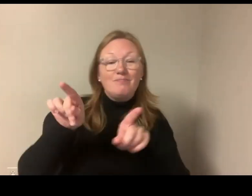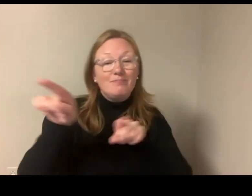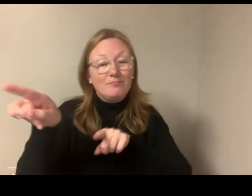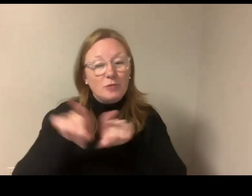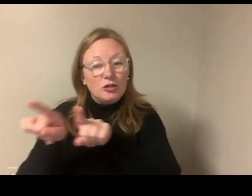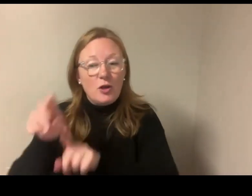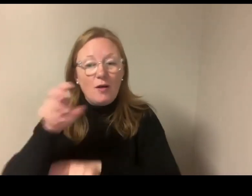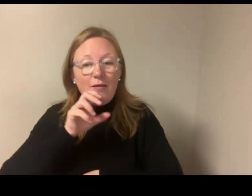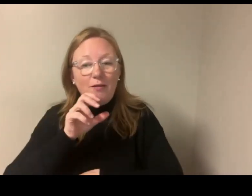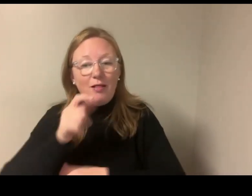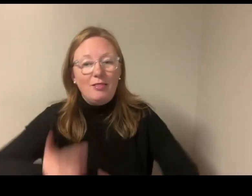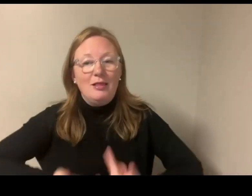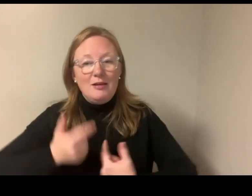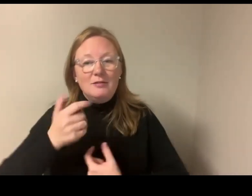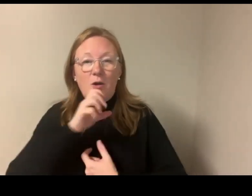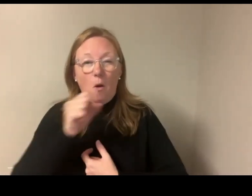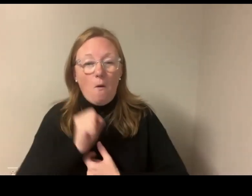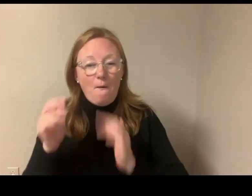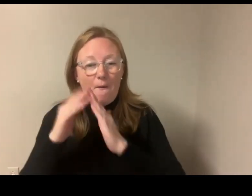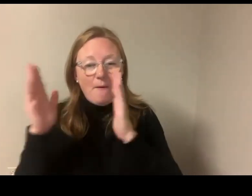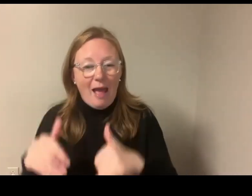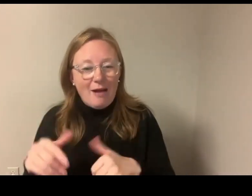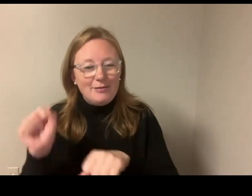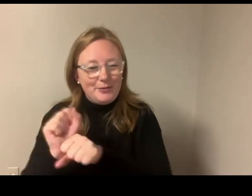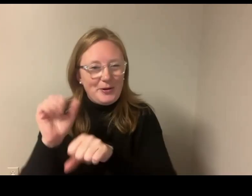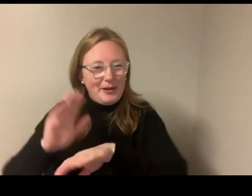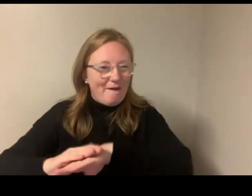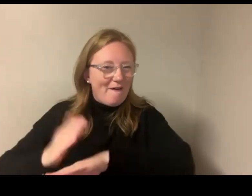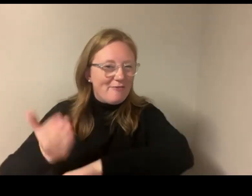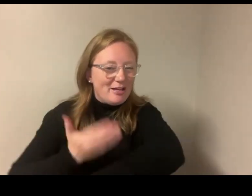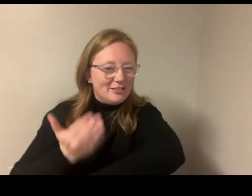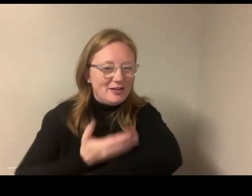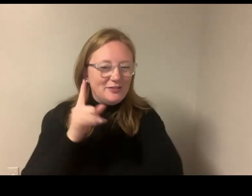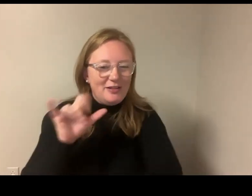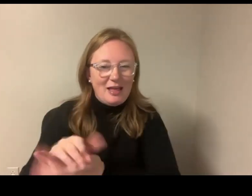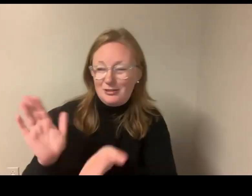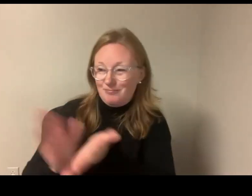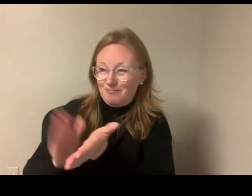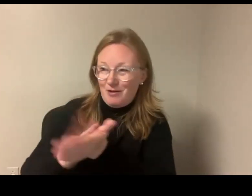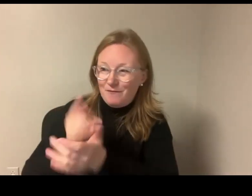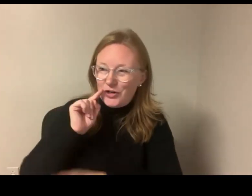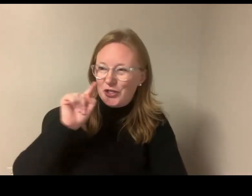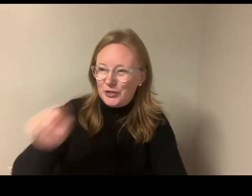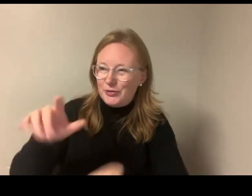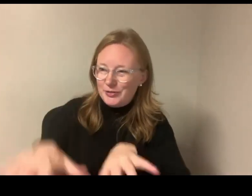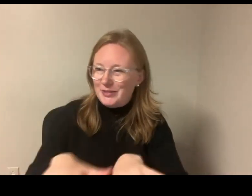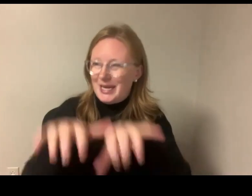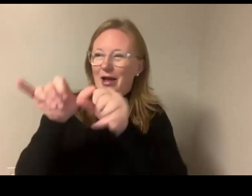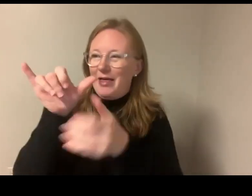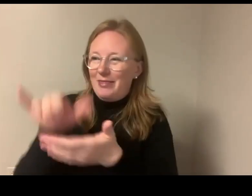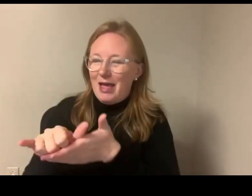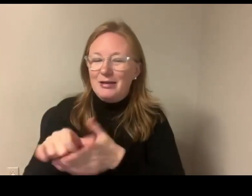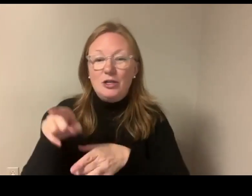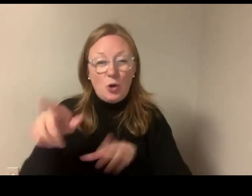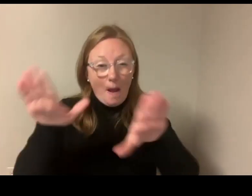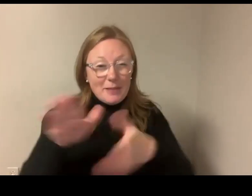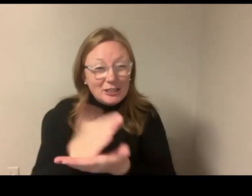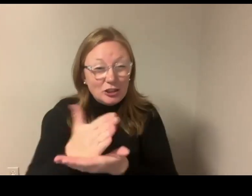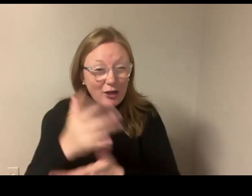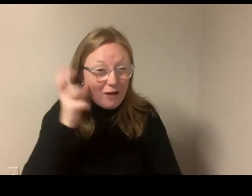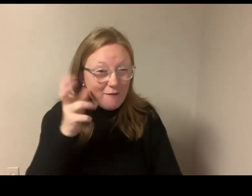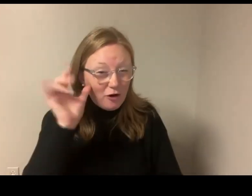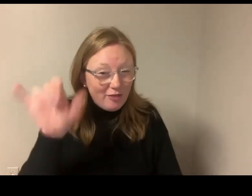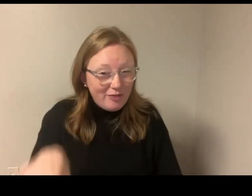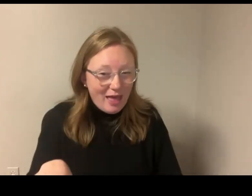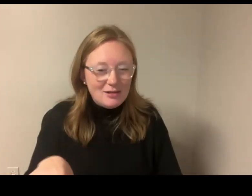in an old 100-plus-year-old house and is working on some renovations. So kudos for you for taking that on, and that you are an excellent chef. So